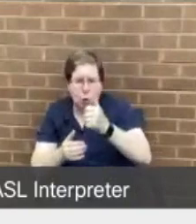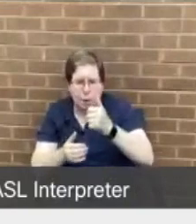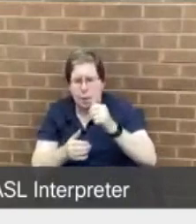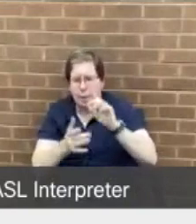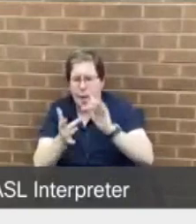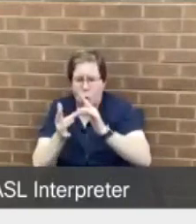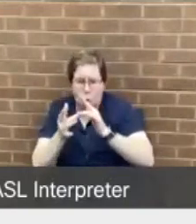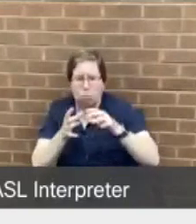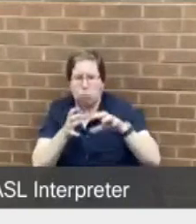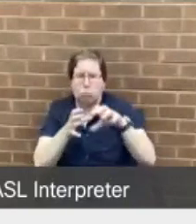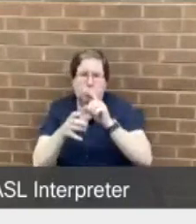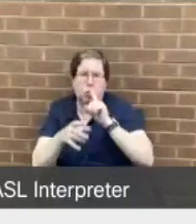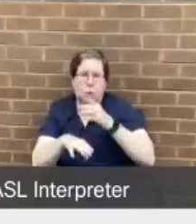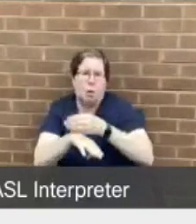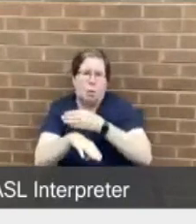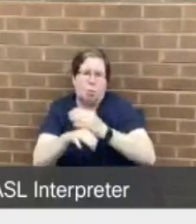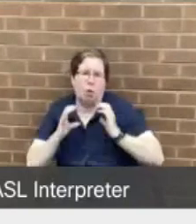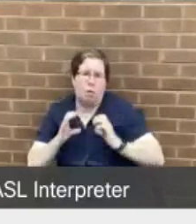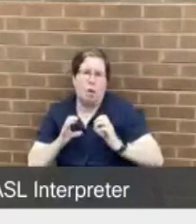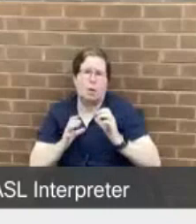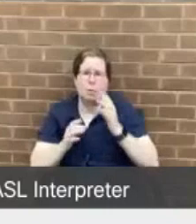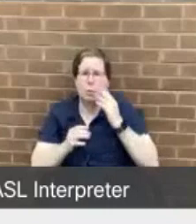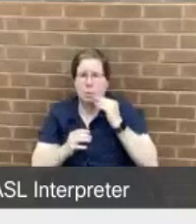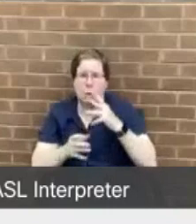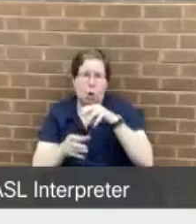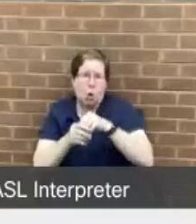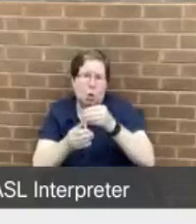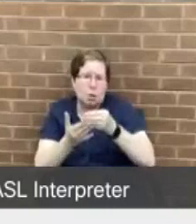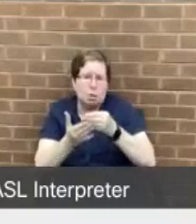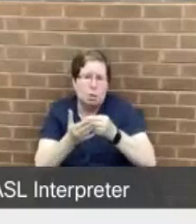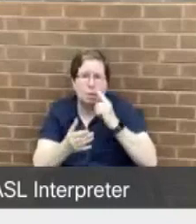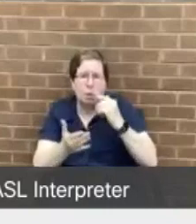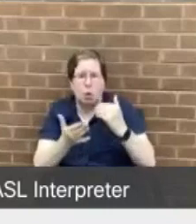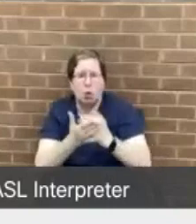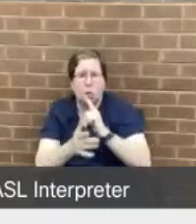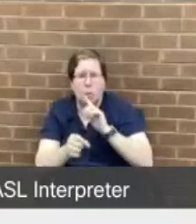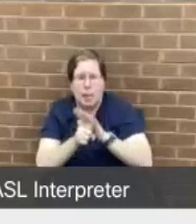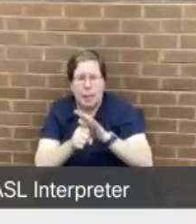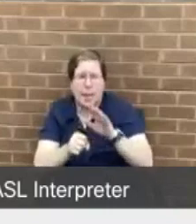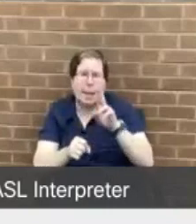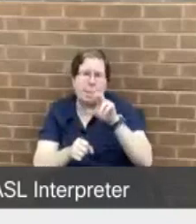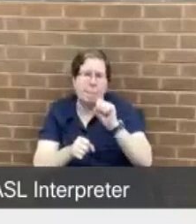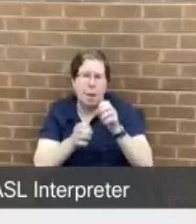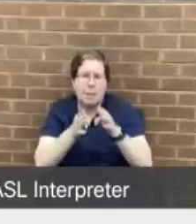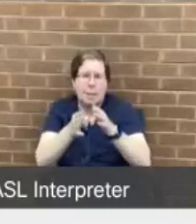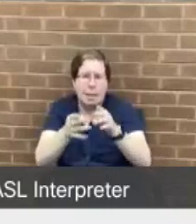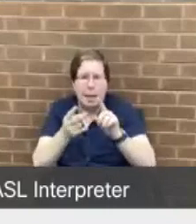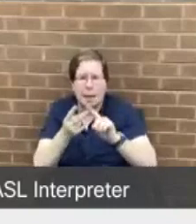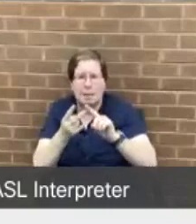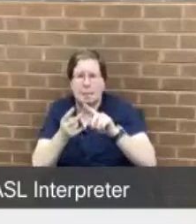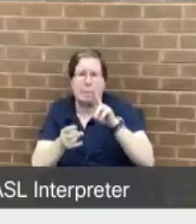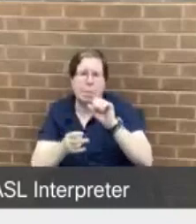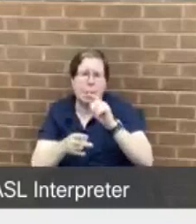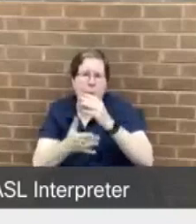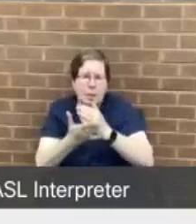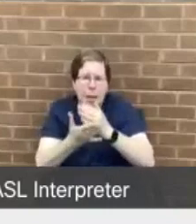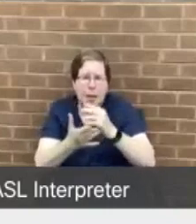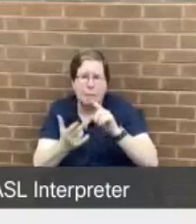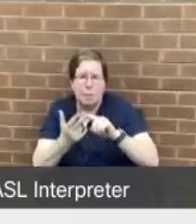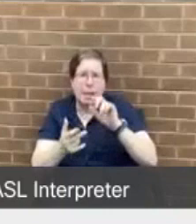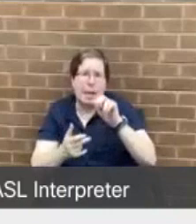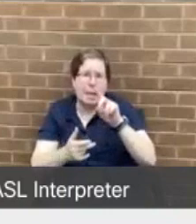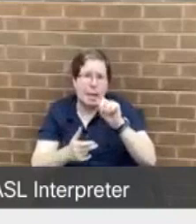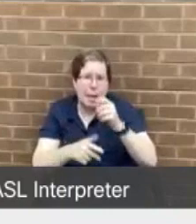customer experience. These include funds for new dedicated bus lanes, bus stops and transit hubs, including AADA